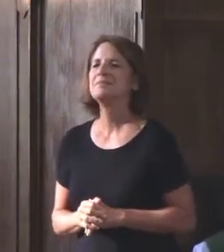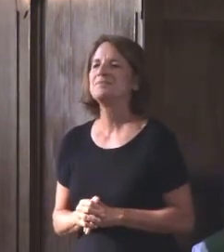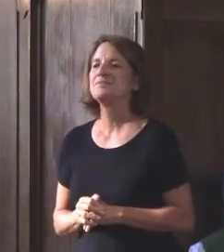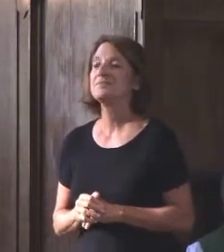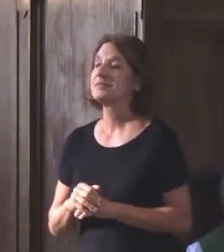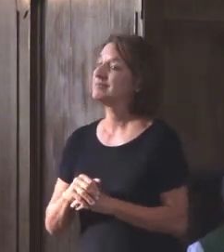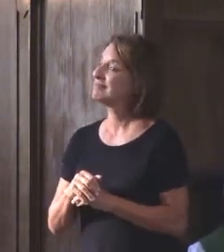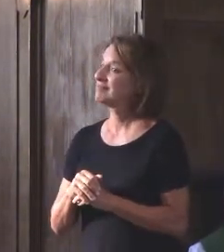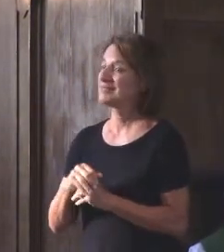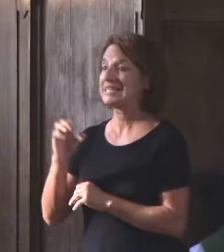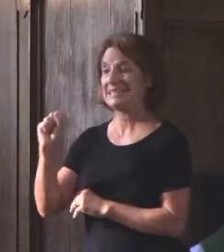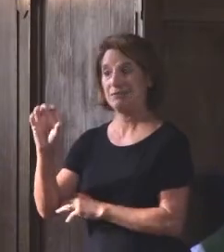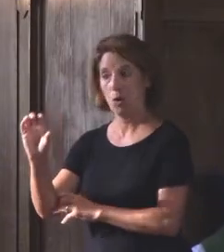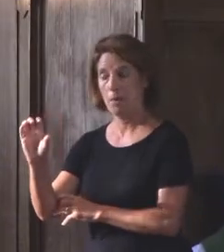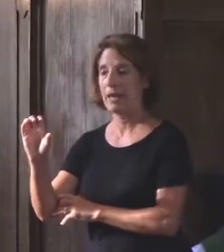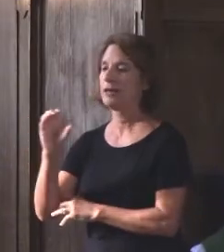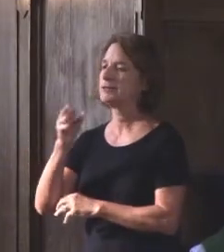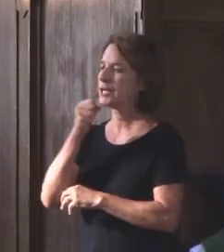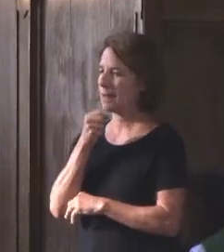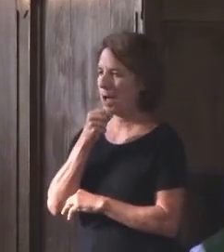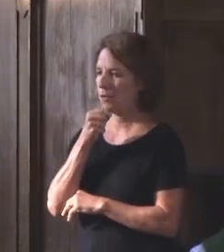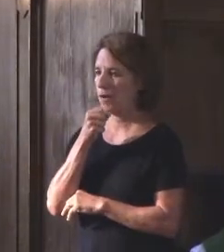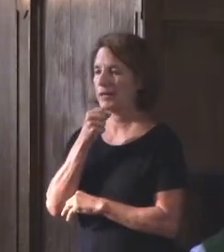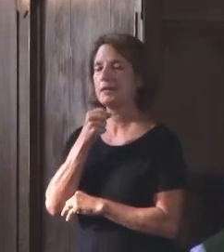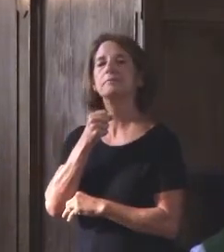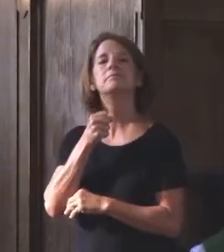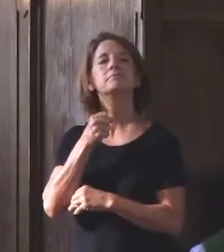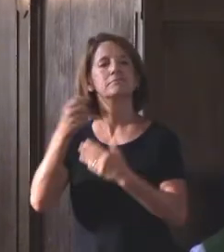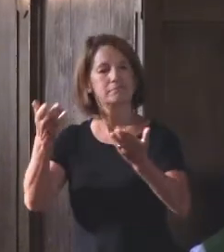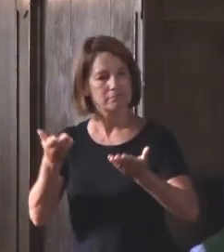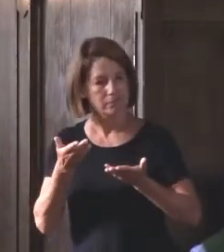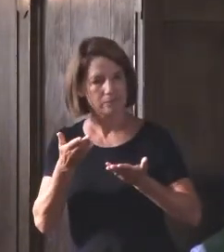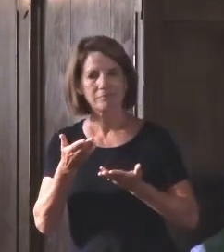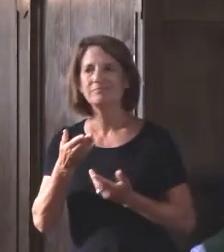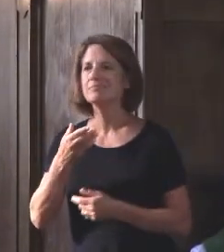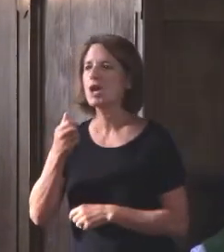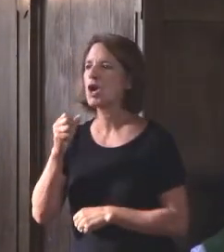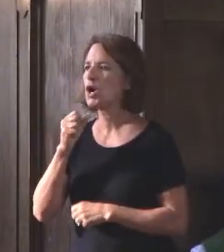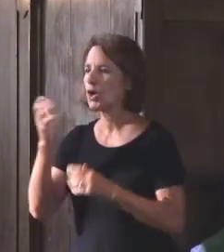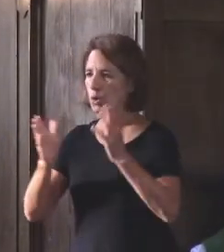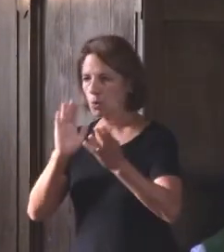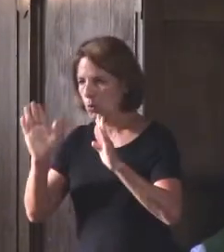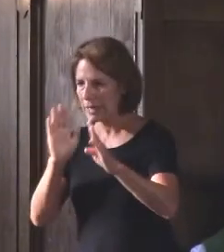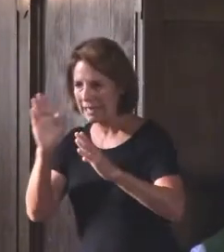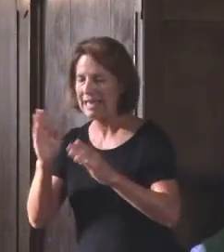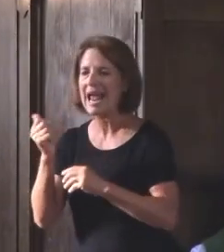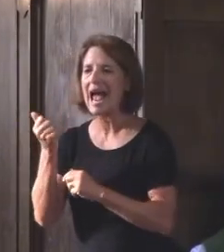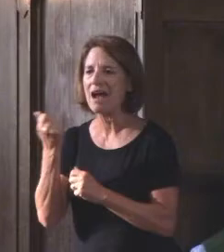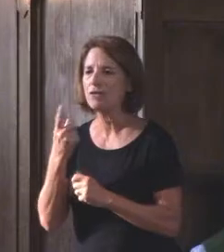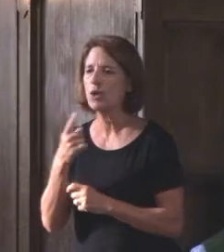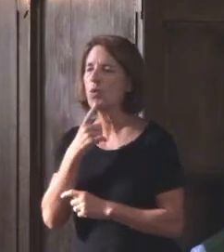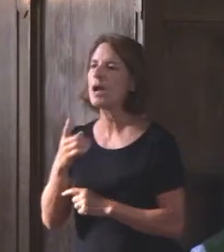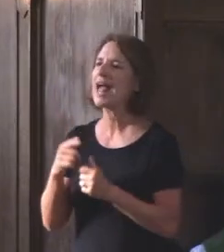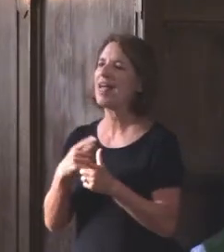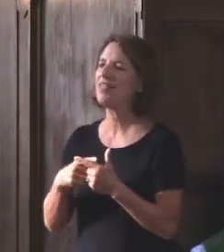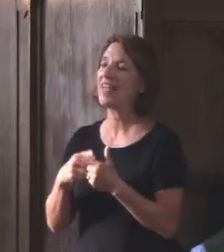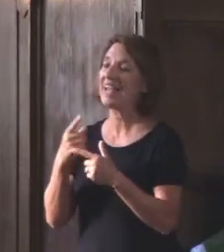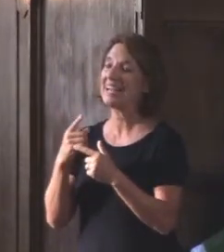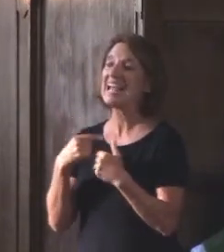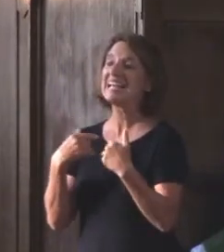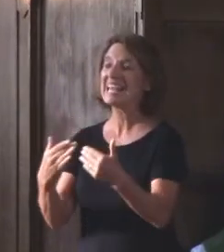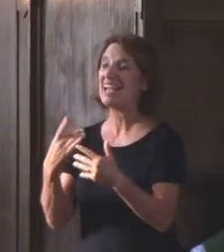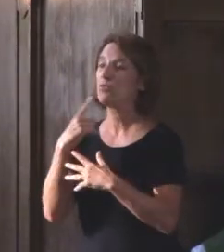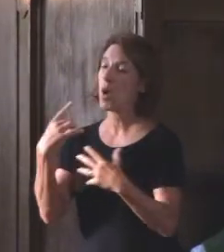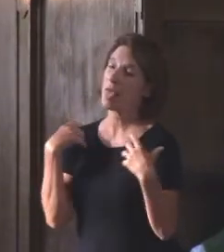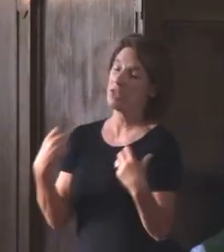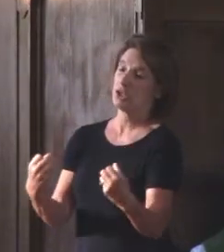Colbert took the microphone, greeted everybody warmly, and proceeded to give one of the strongest anti-war speeches